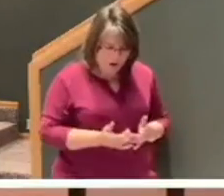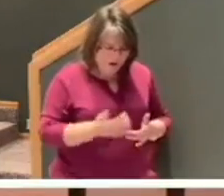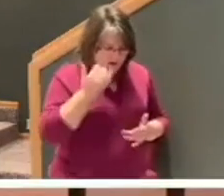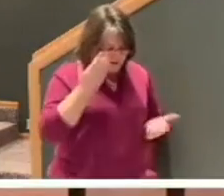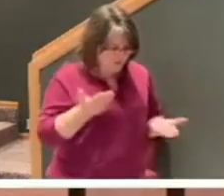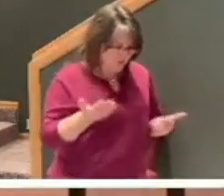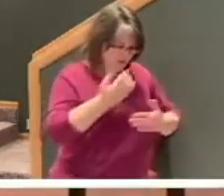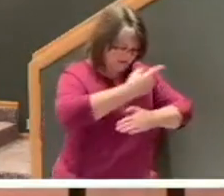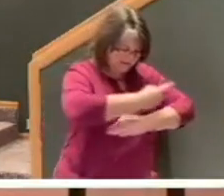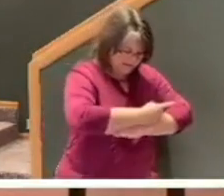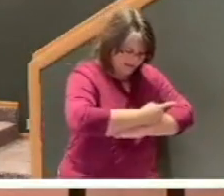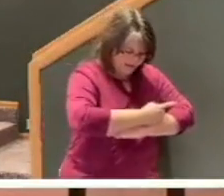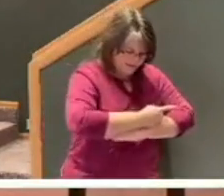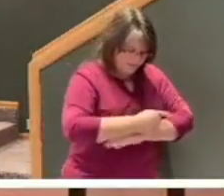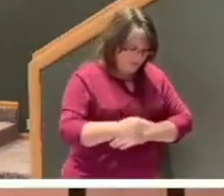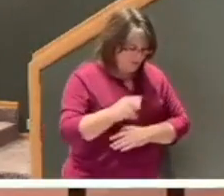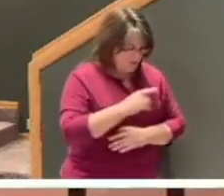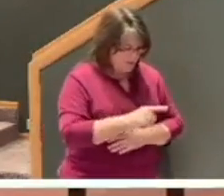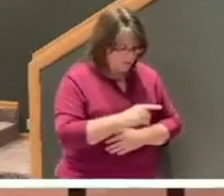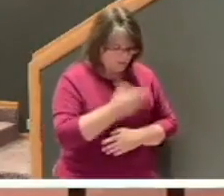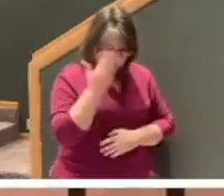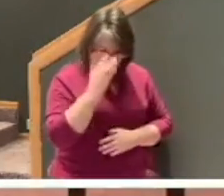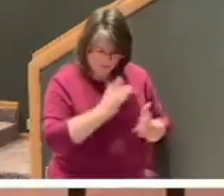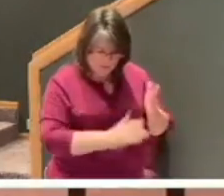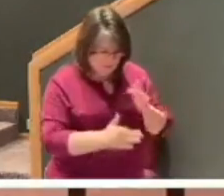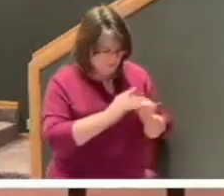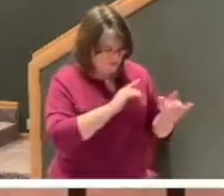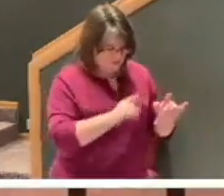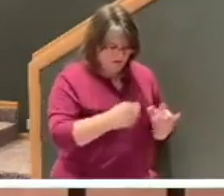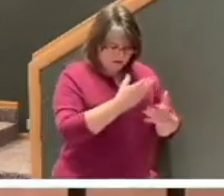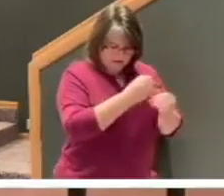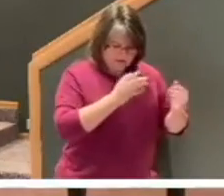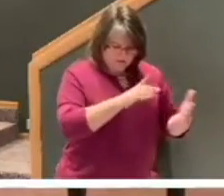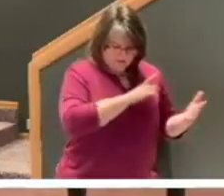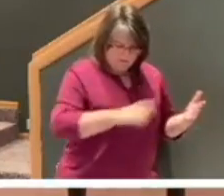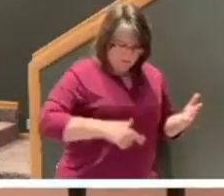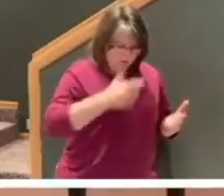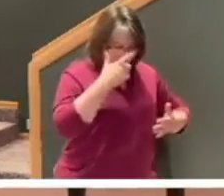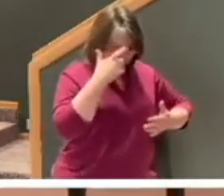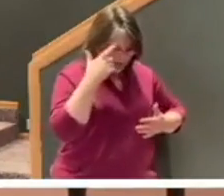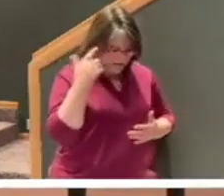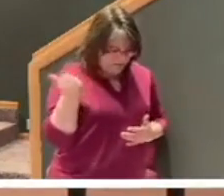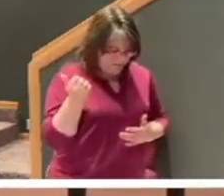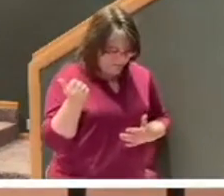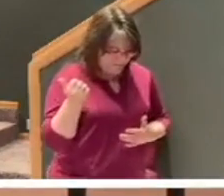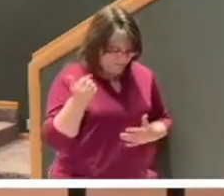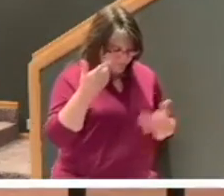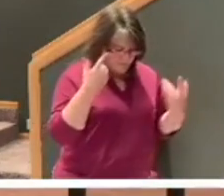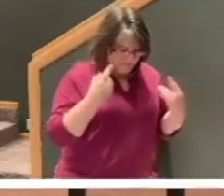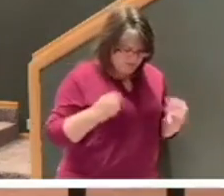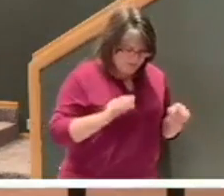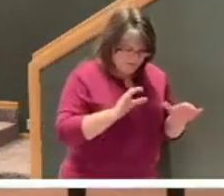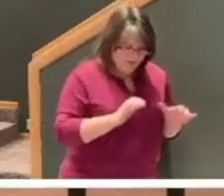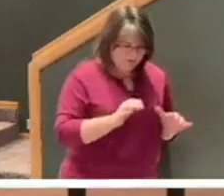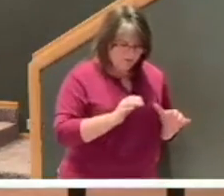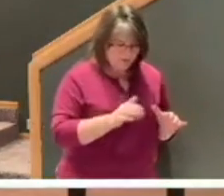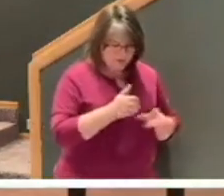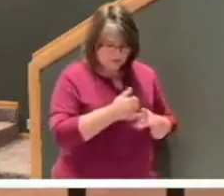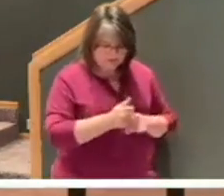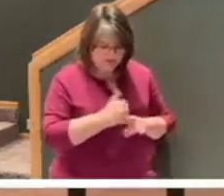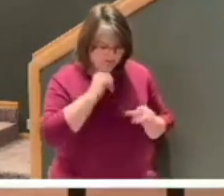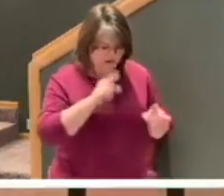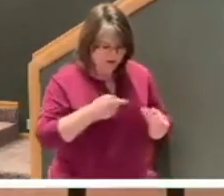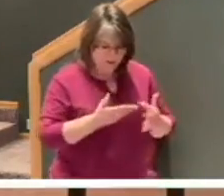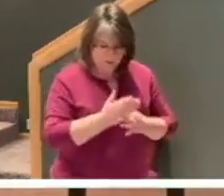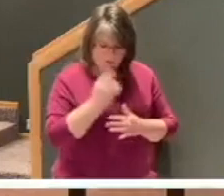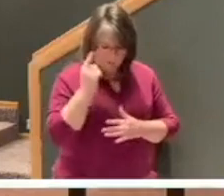here today and you don't know Jesus as Savior, Lord, because you've been trying to do it on your own and not go